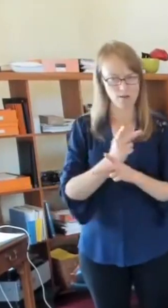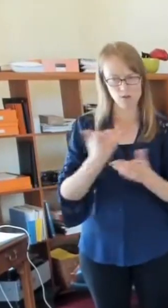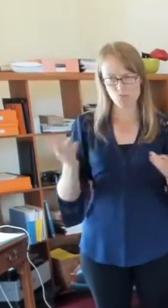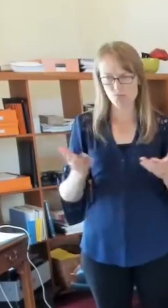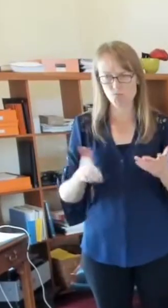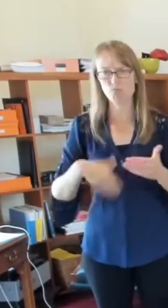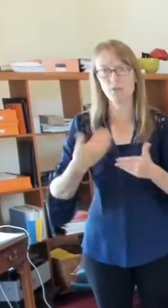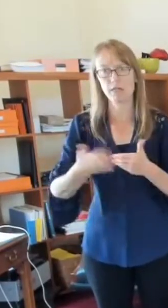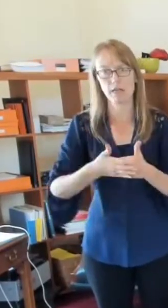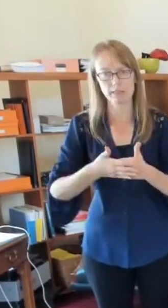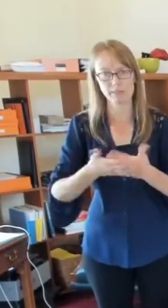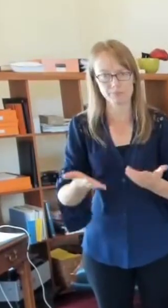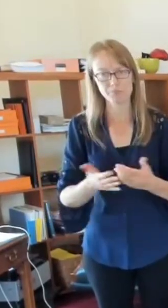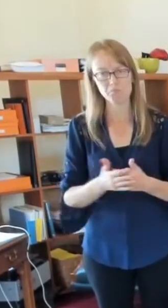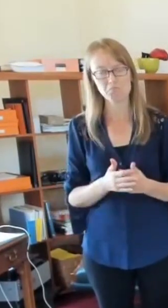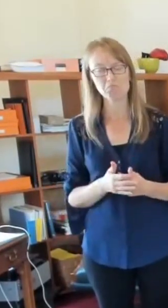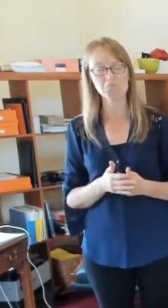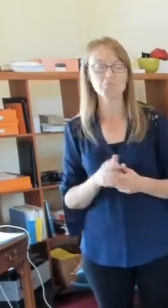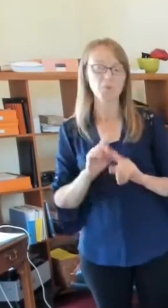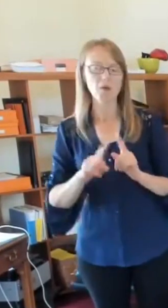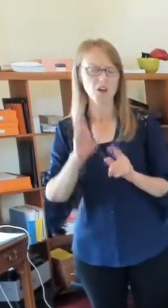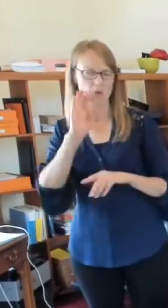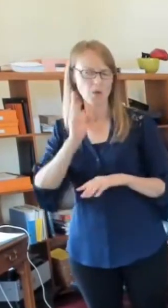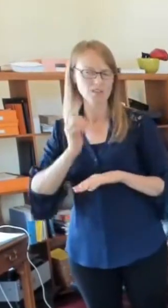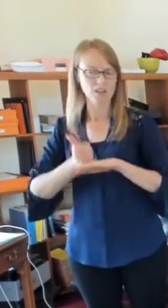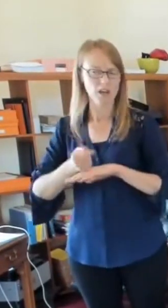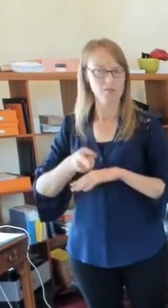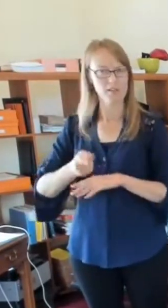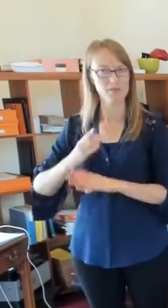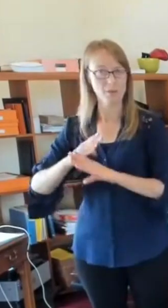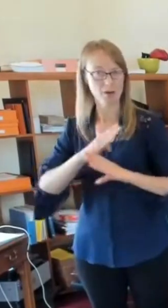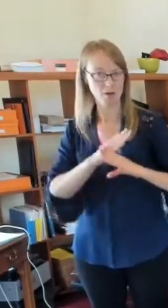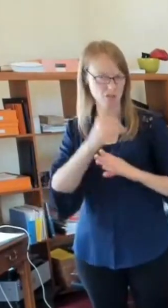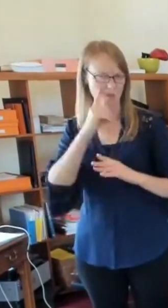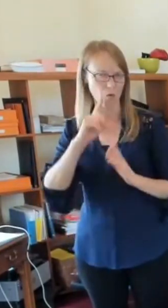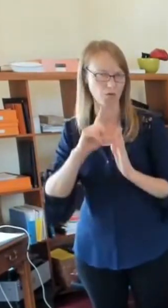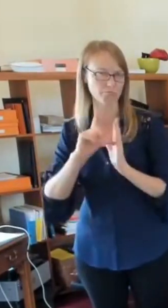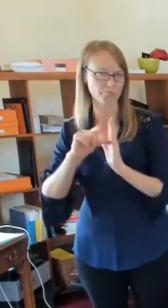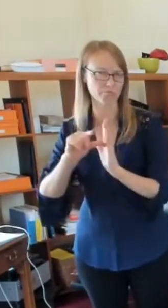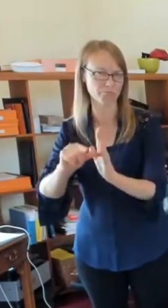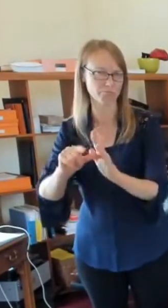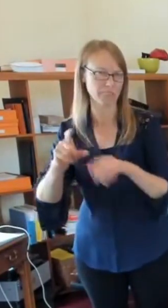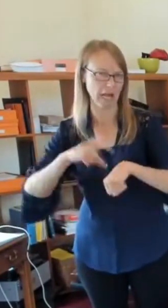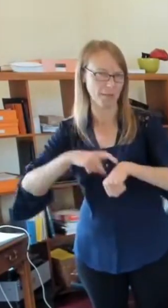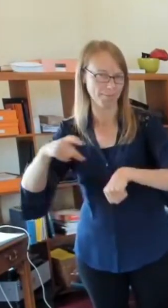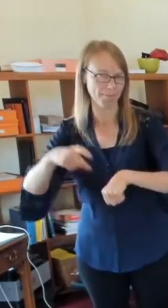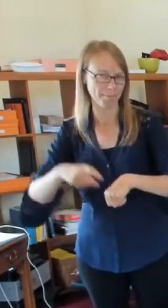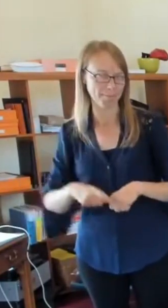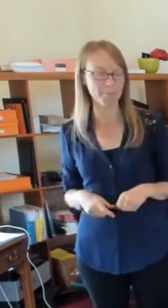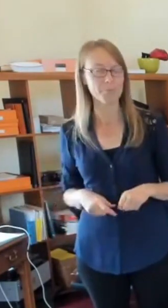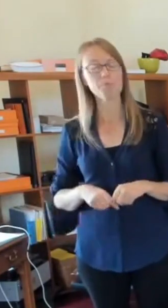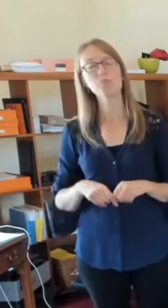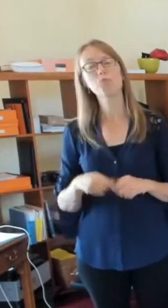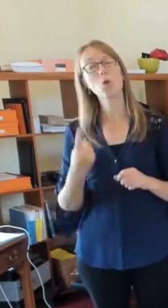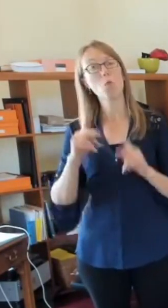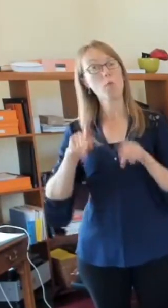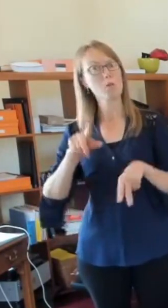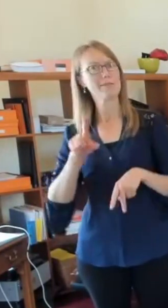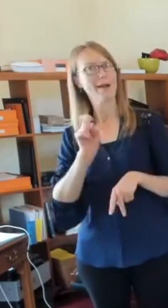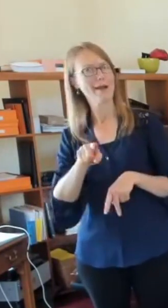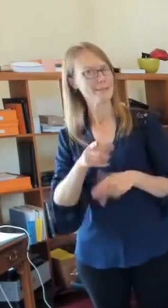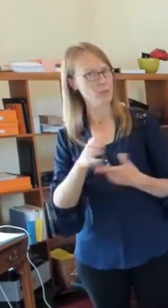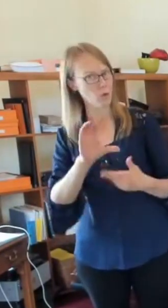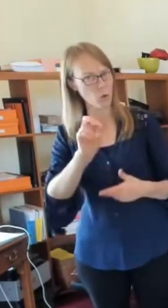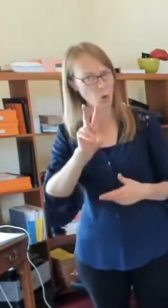COVID questions, Mayor. Christopher's question today is, have you noticed any improvements with COVID-19